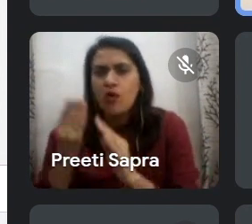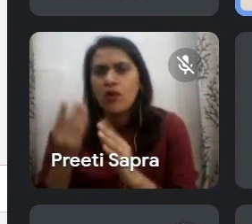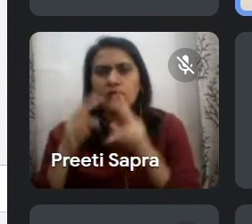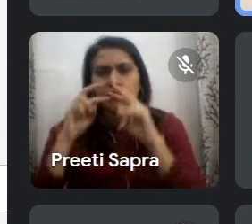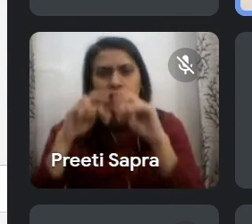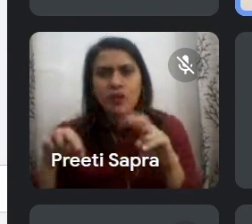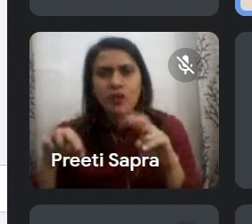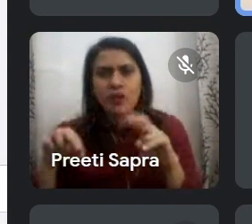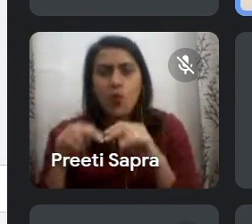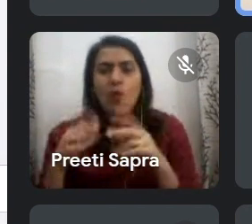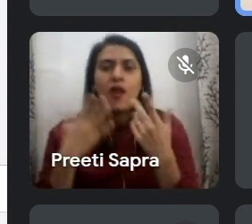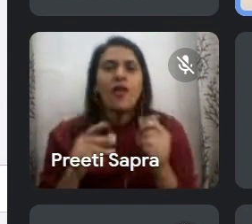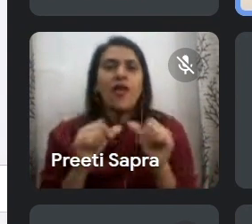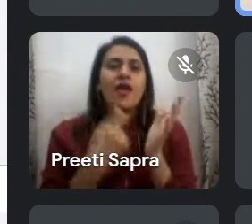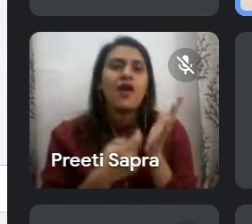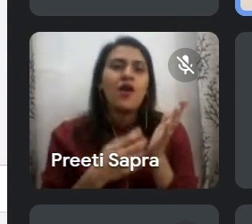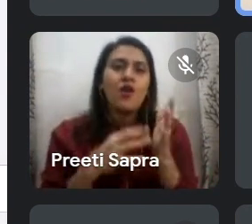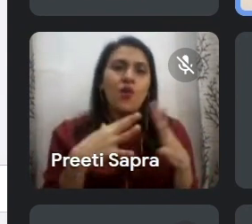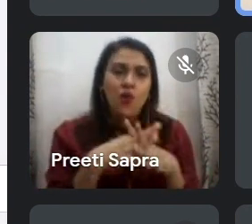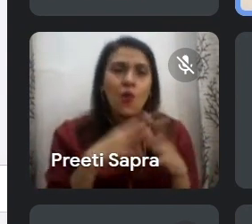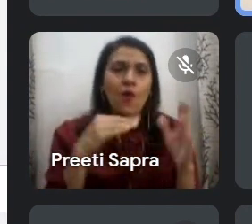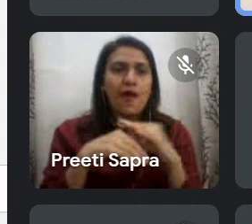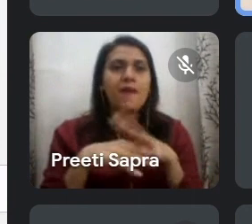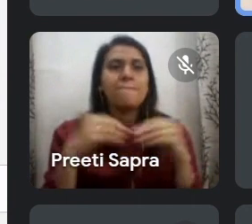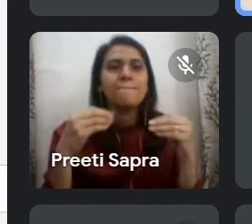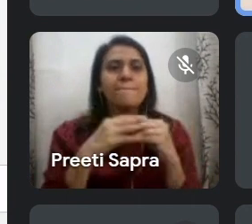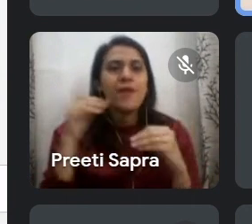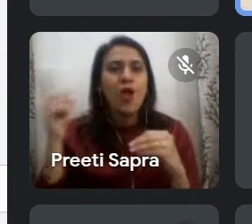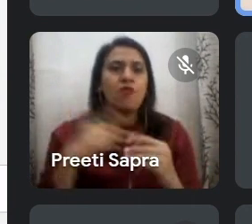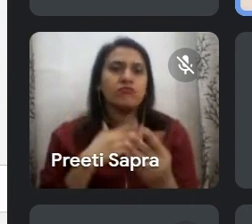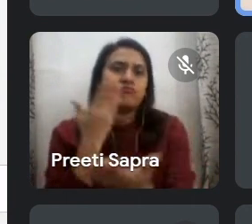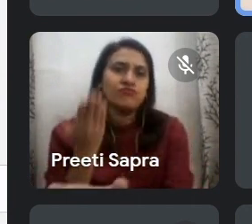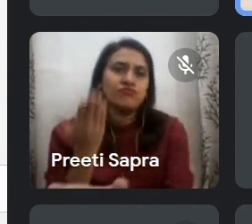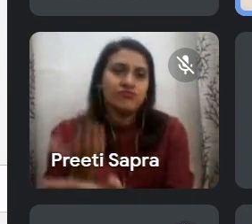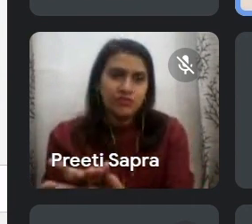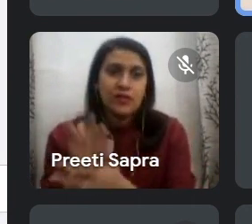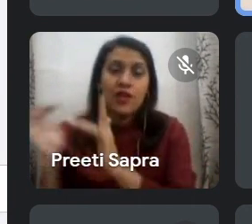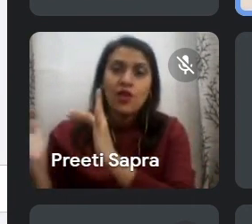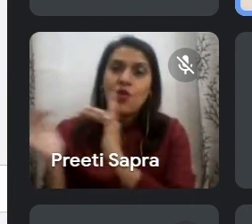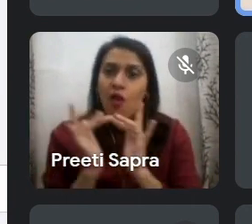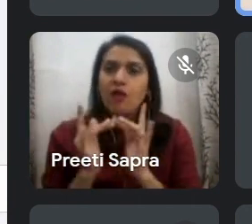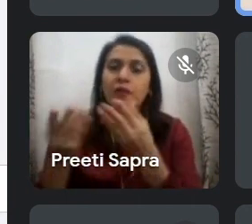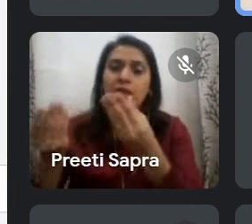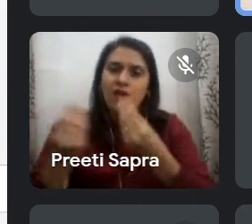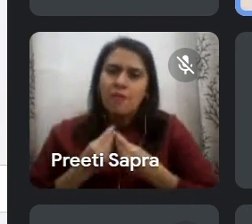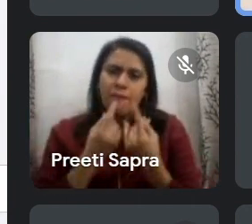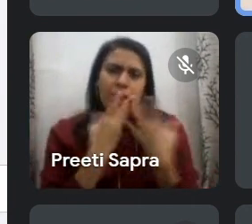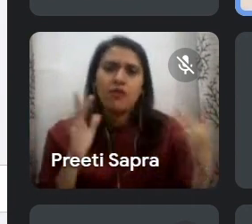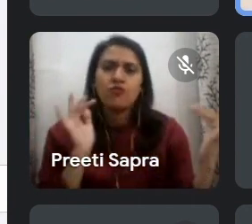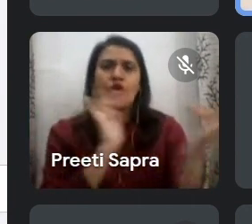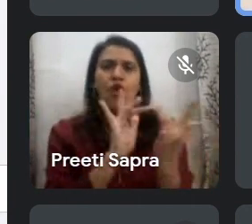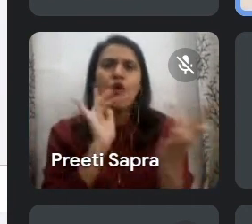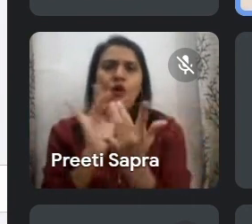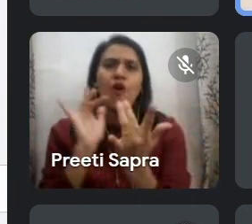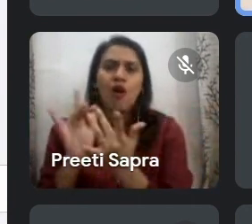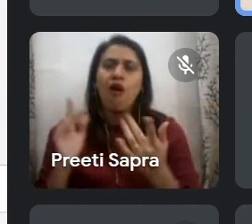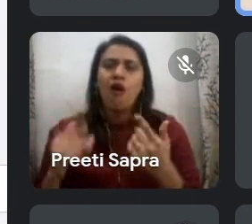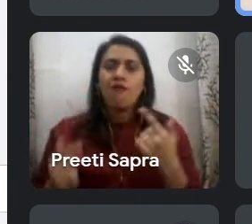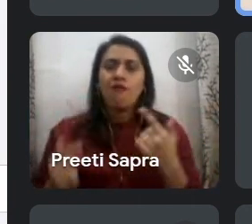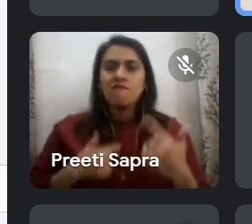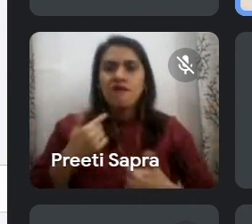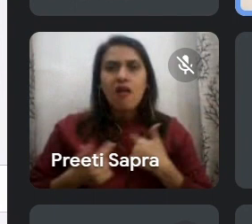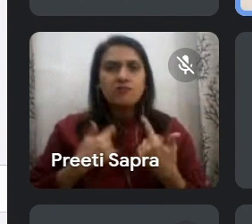a aerospace and defense company in Bangalore. And that got me a lot of contacts, and that's when I realized how good I am